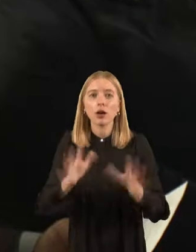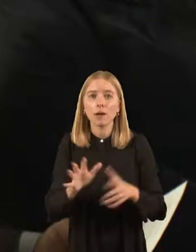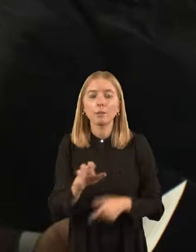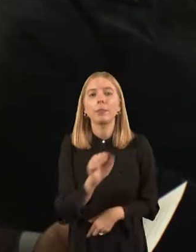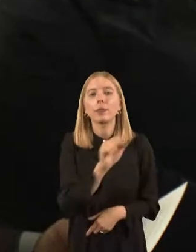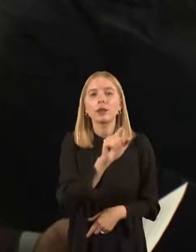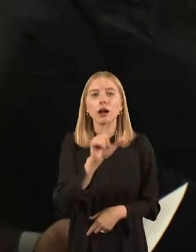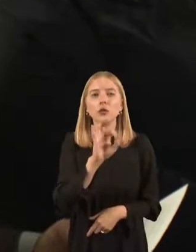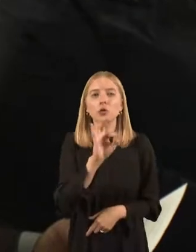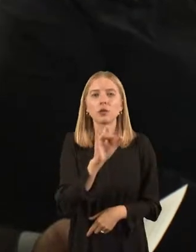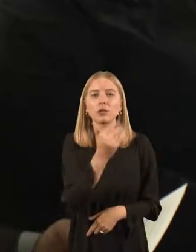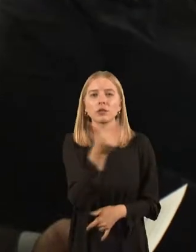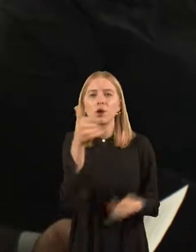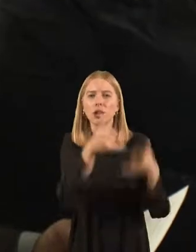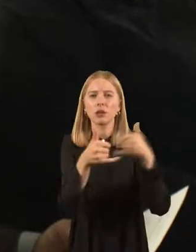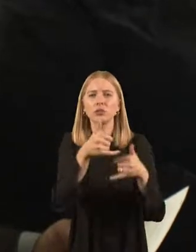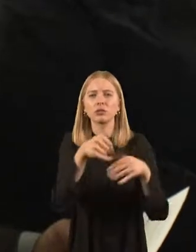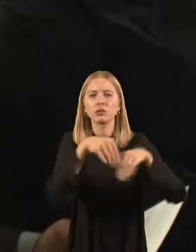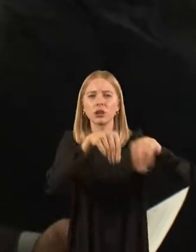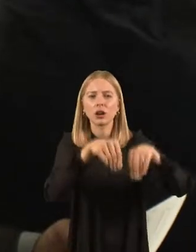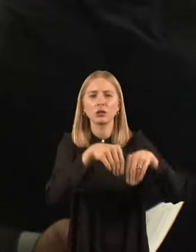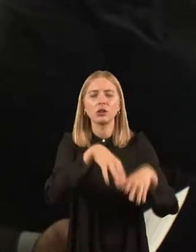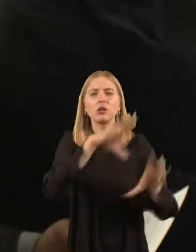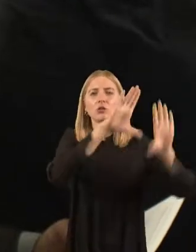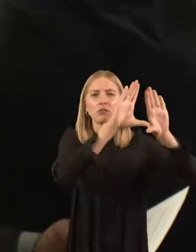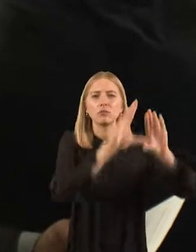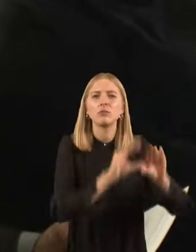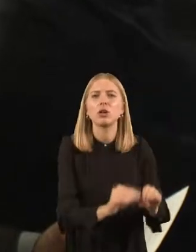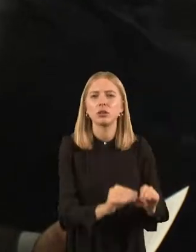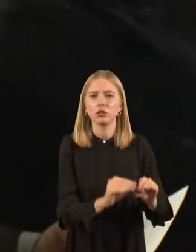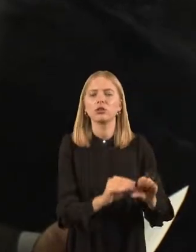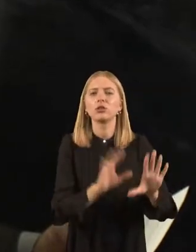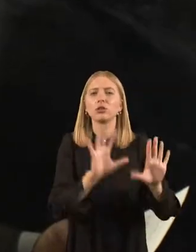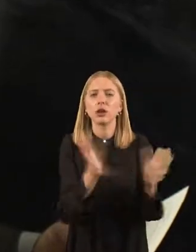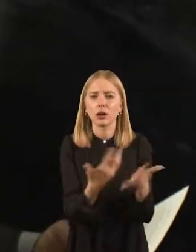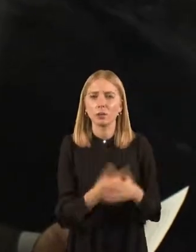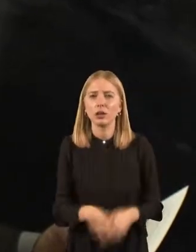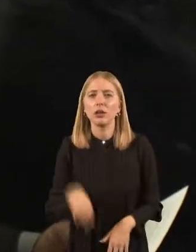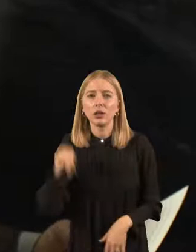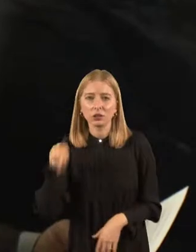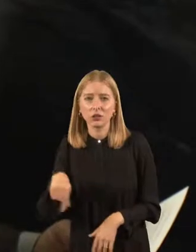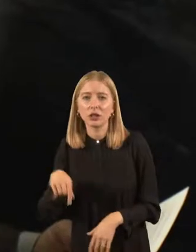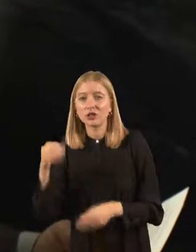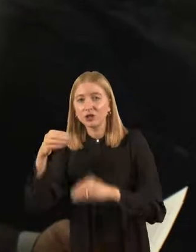different opinions. Well, the report states correctly that